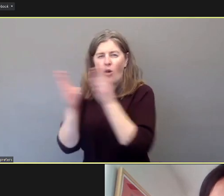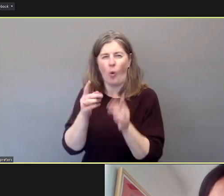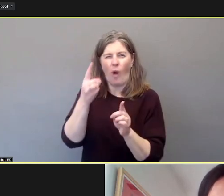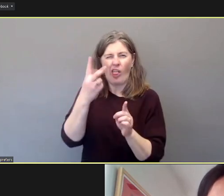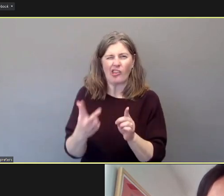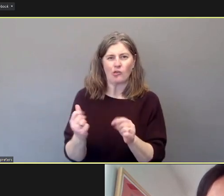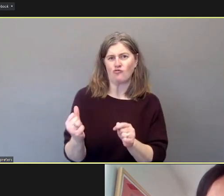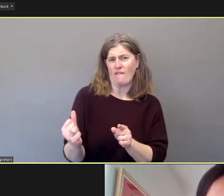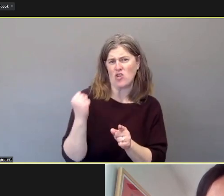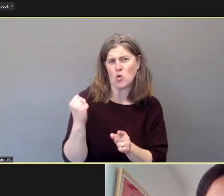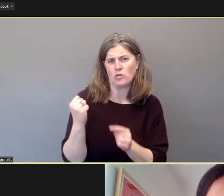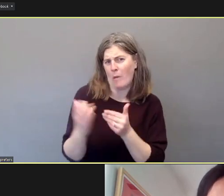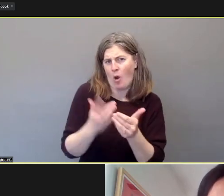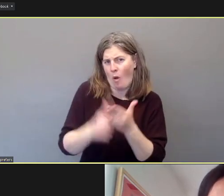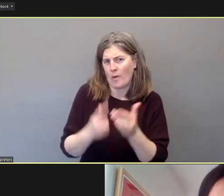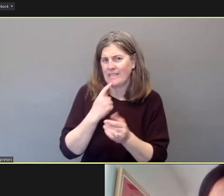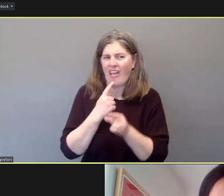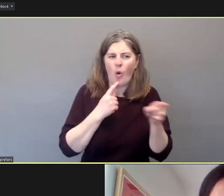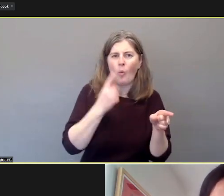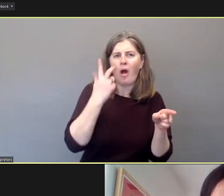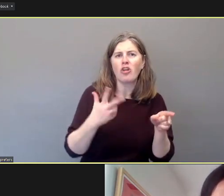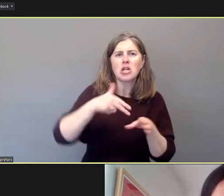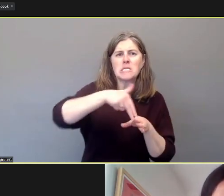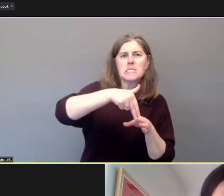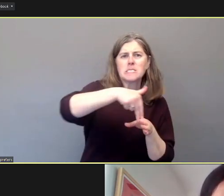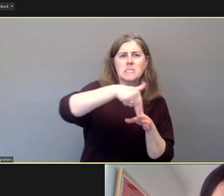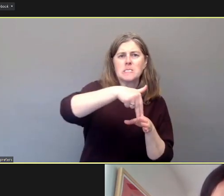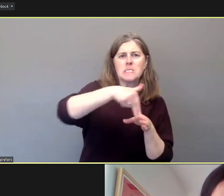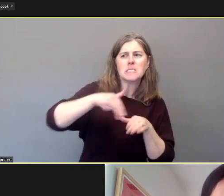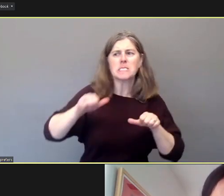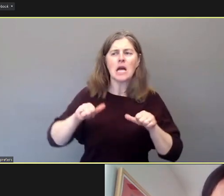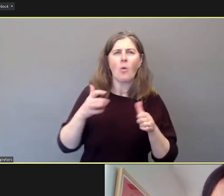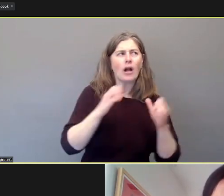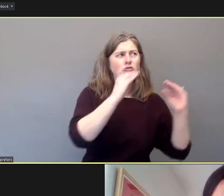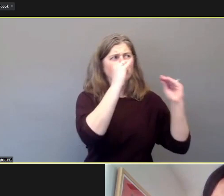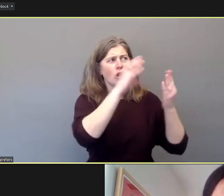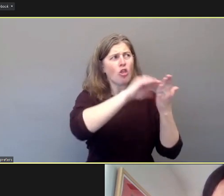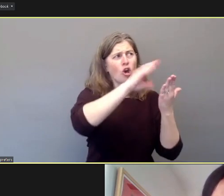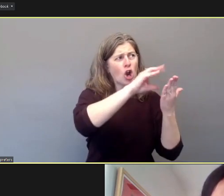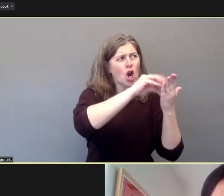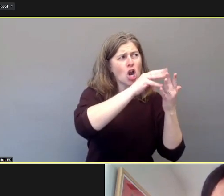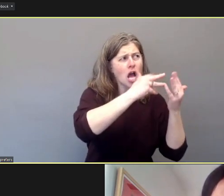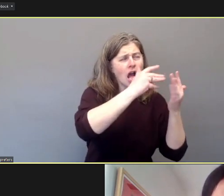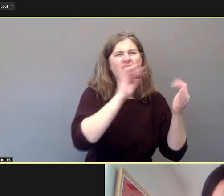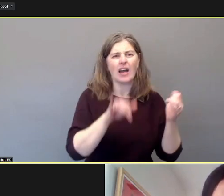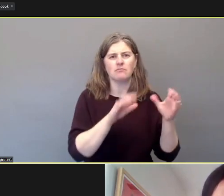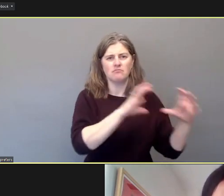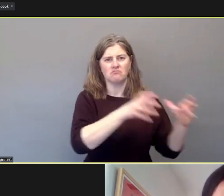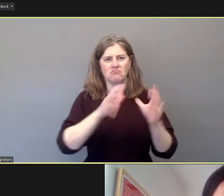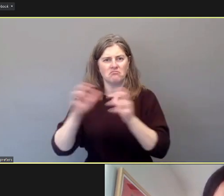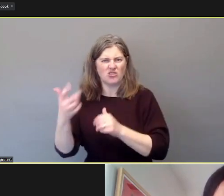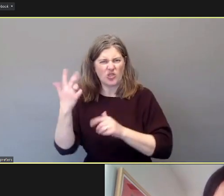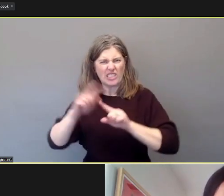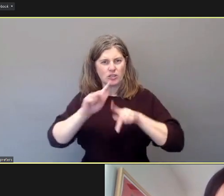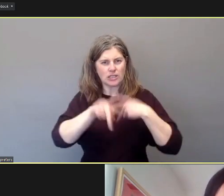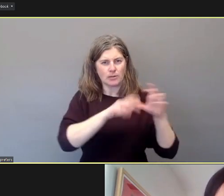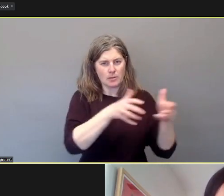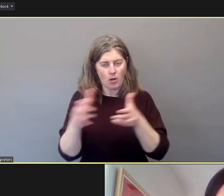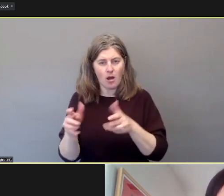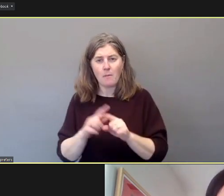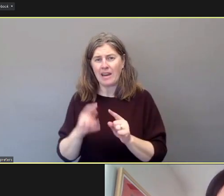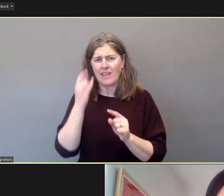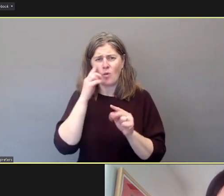weren't going to do what we said. And then there was 1/3 in the middle that wanted to be educated and moved, But I think that, if you look